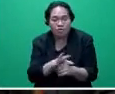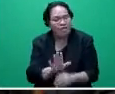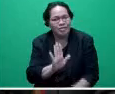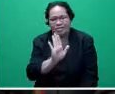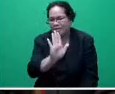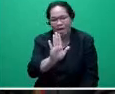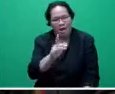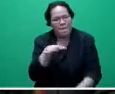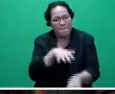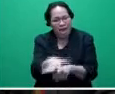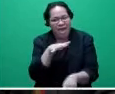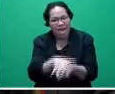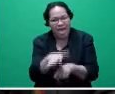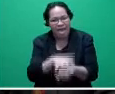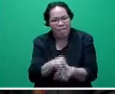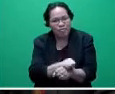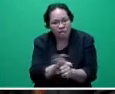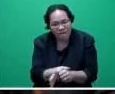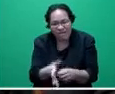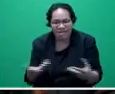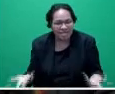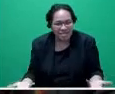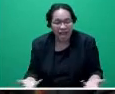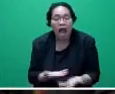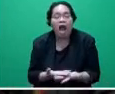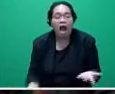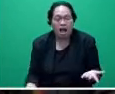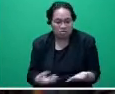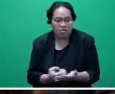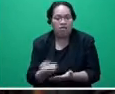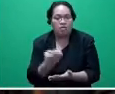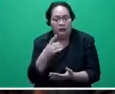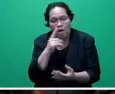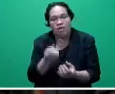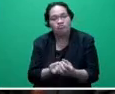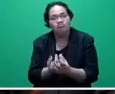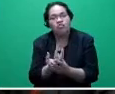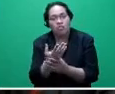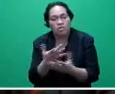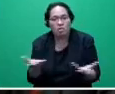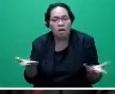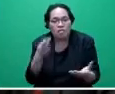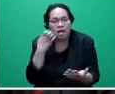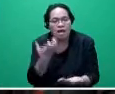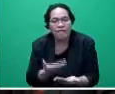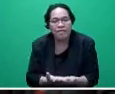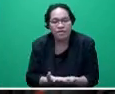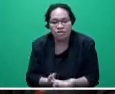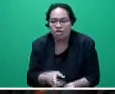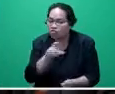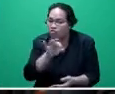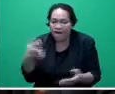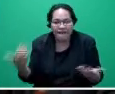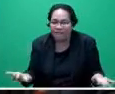blaming COVID-19. How will this Fiji's economy grow? Listen, from what evidence? You do not have